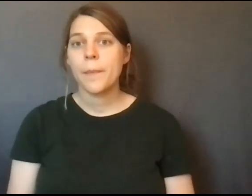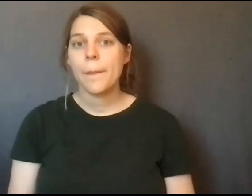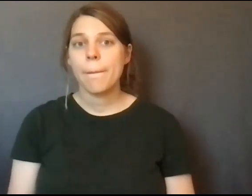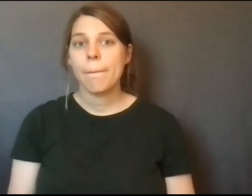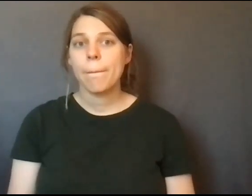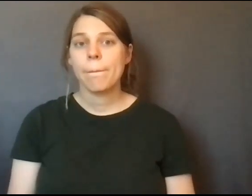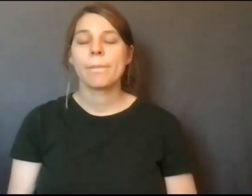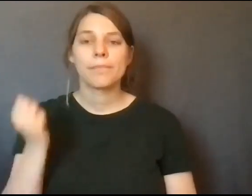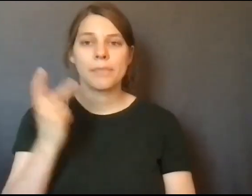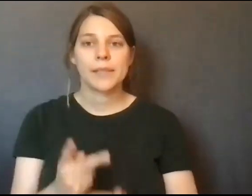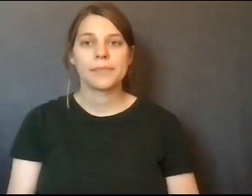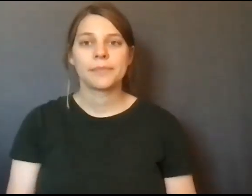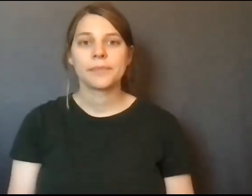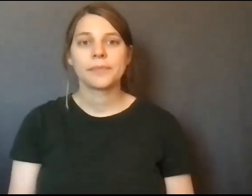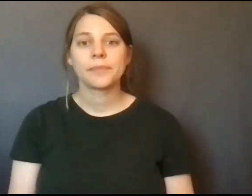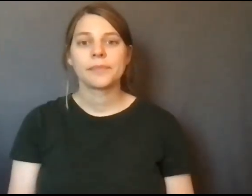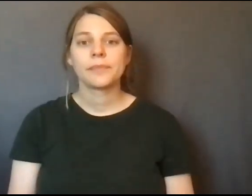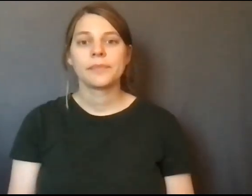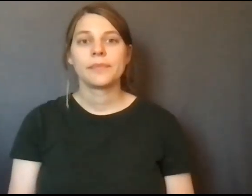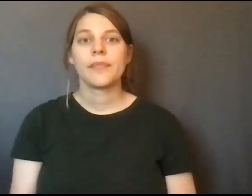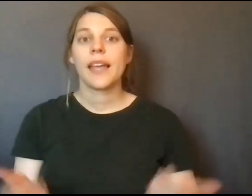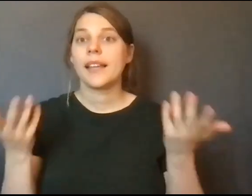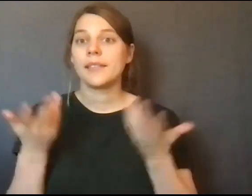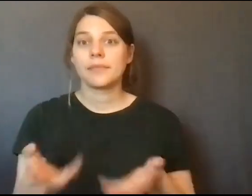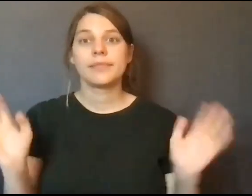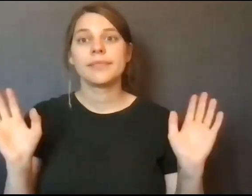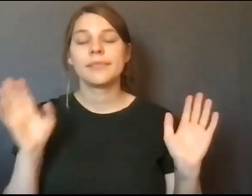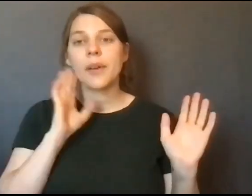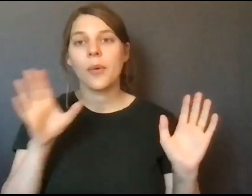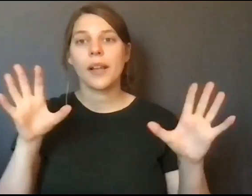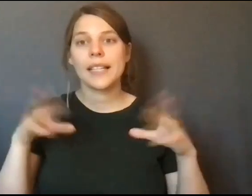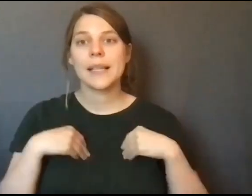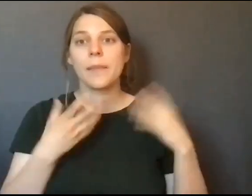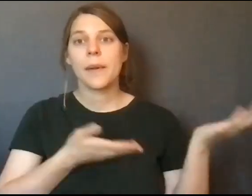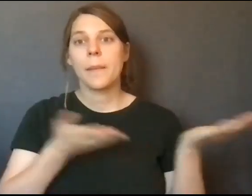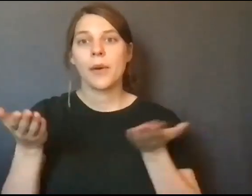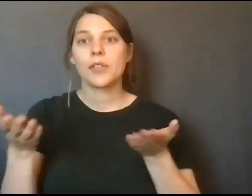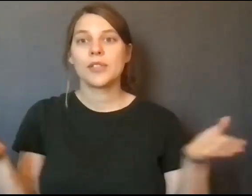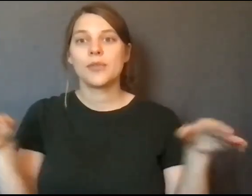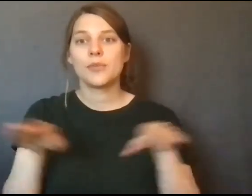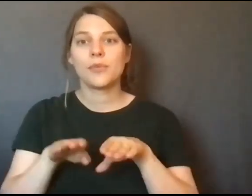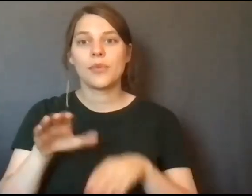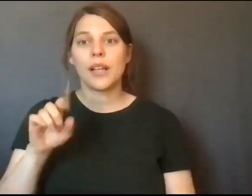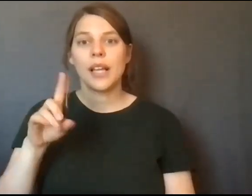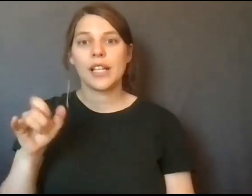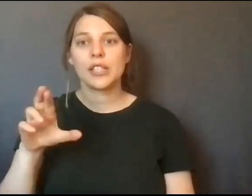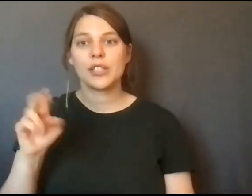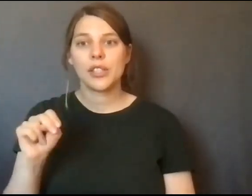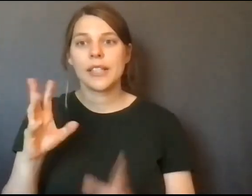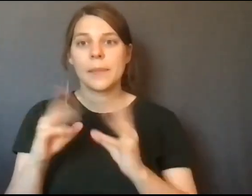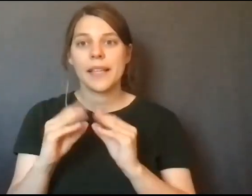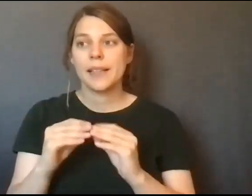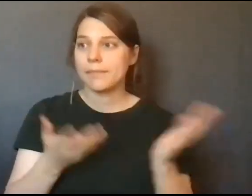And the motion carries. With that, I will entertain a motion to adjourn. So